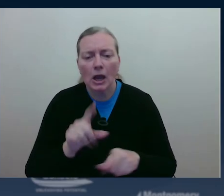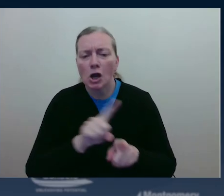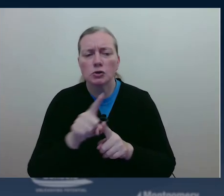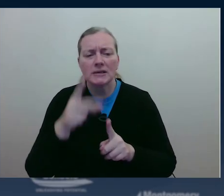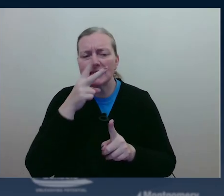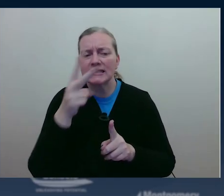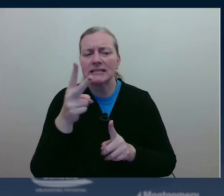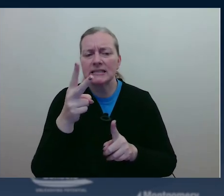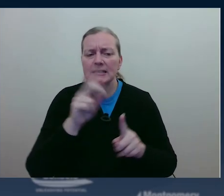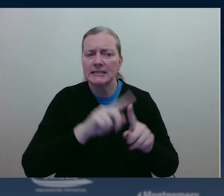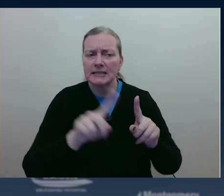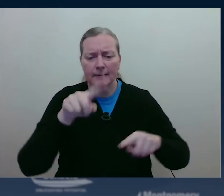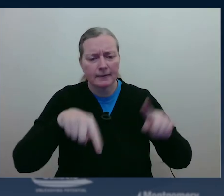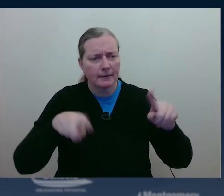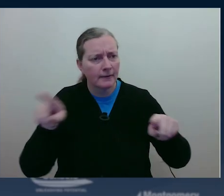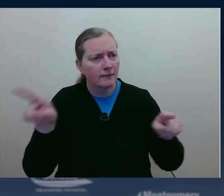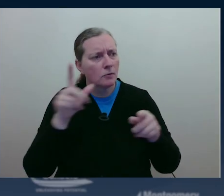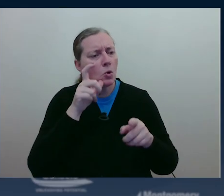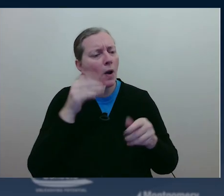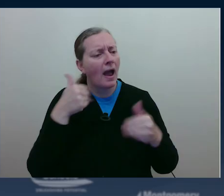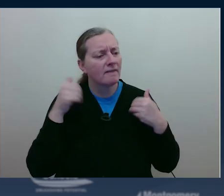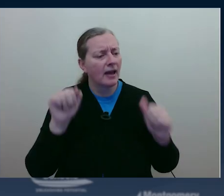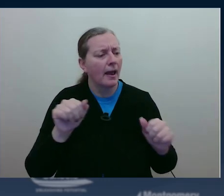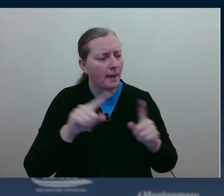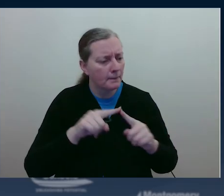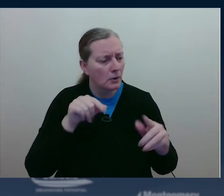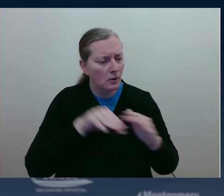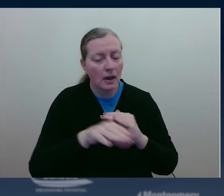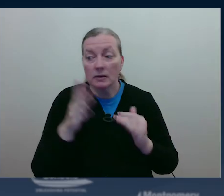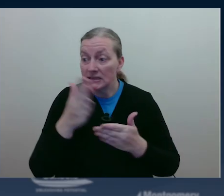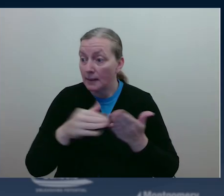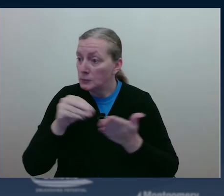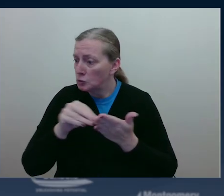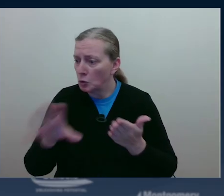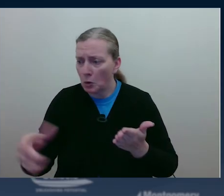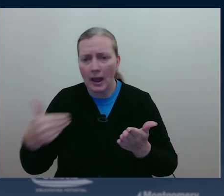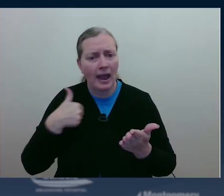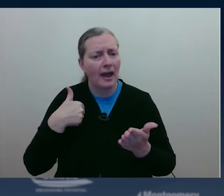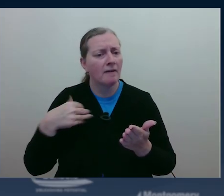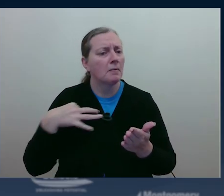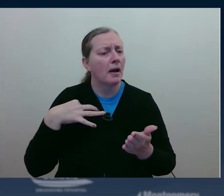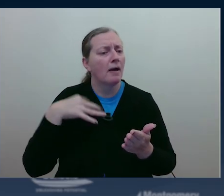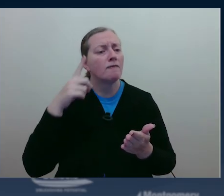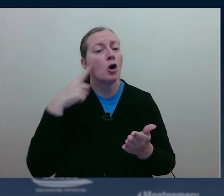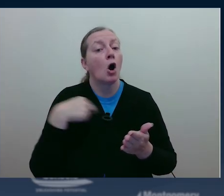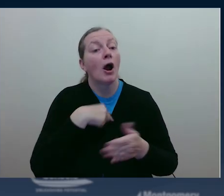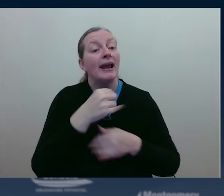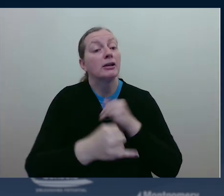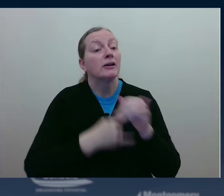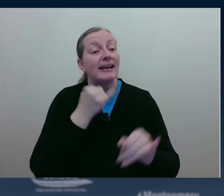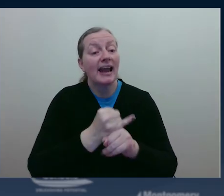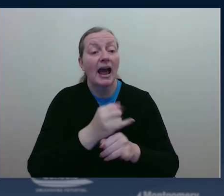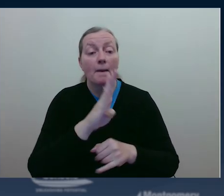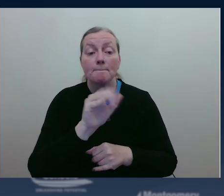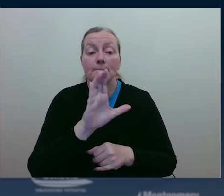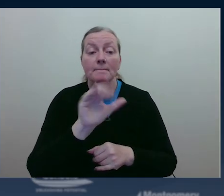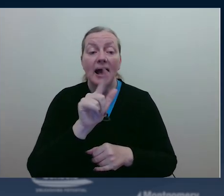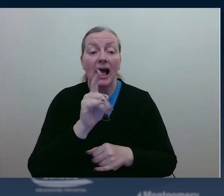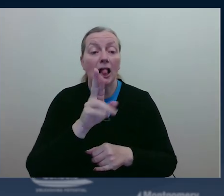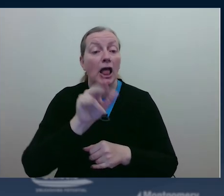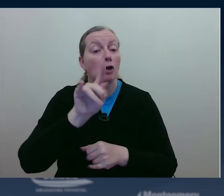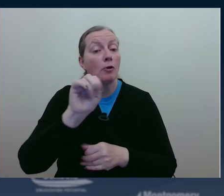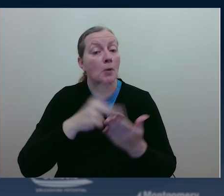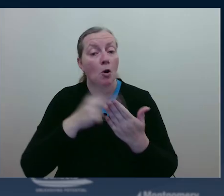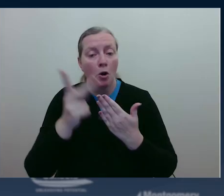multiple opportunities to apply to our International Baccalaureate program, where some of our students only have one. So this is some of